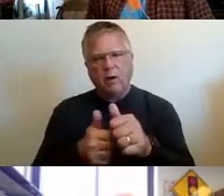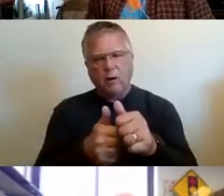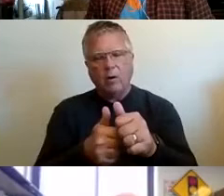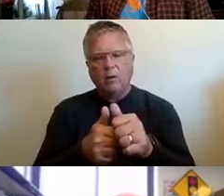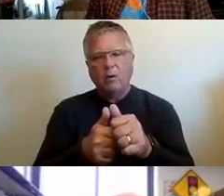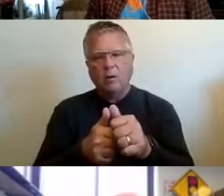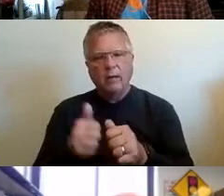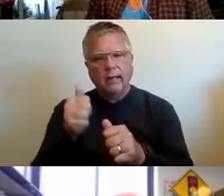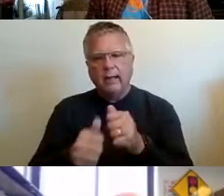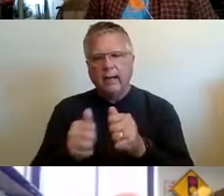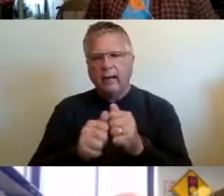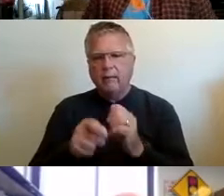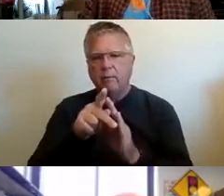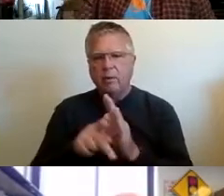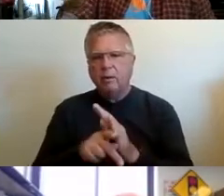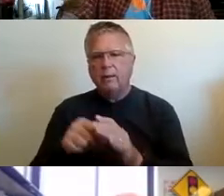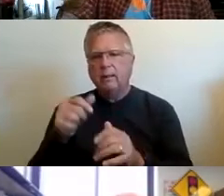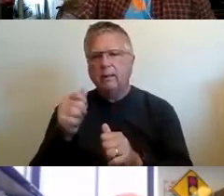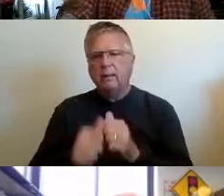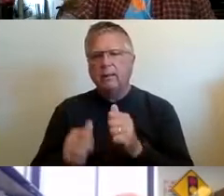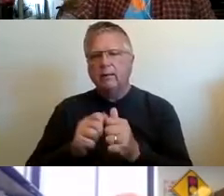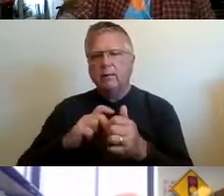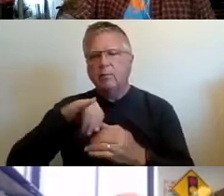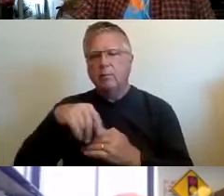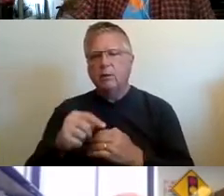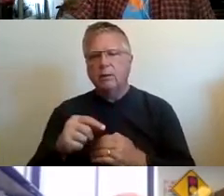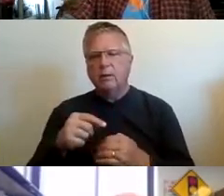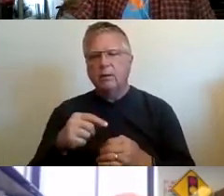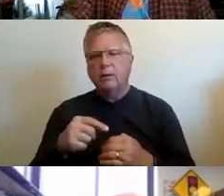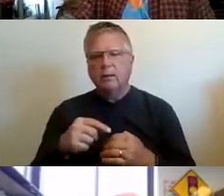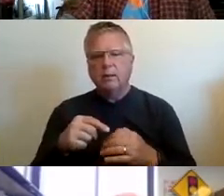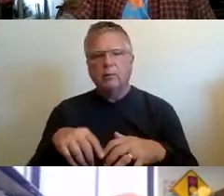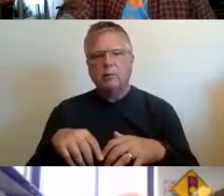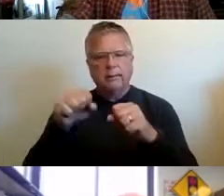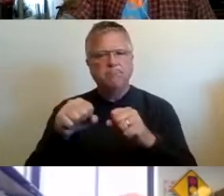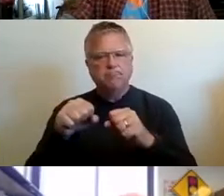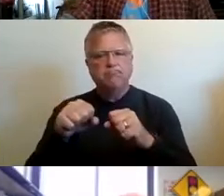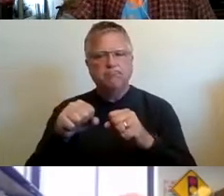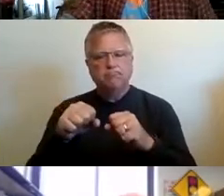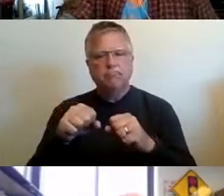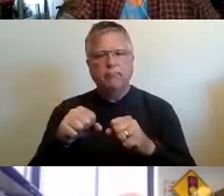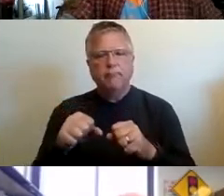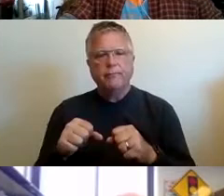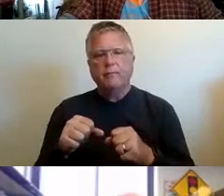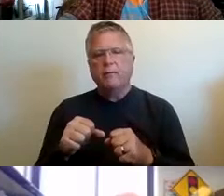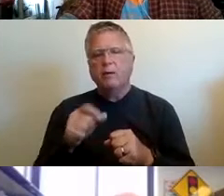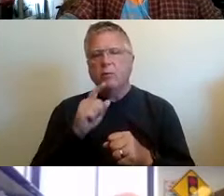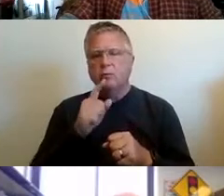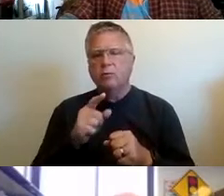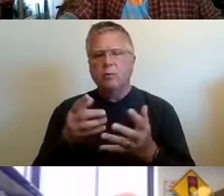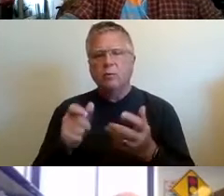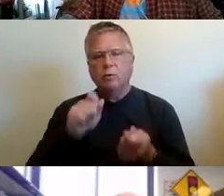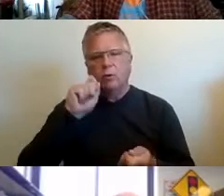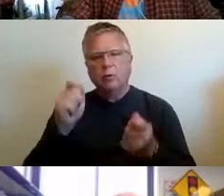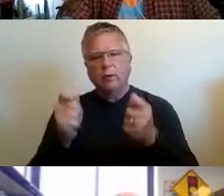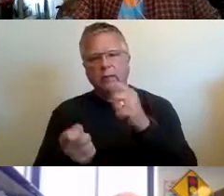in every policies, every plan, and every project that we are undertaking. We essentially want to transform DOMI